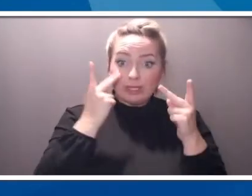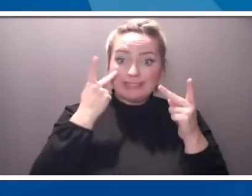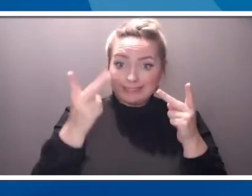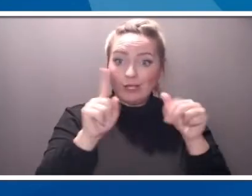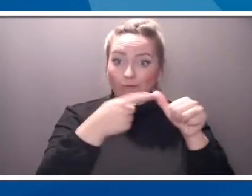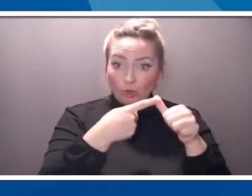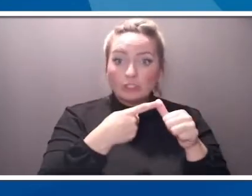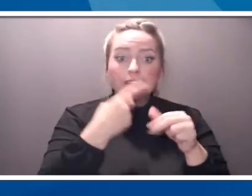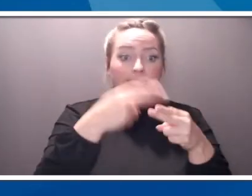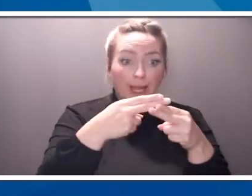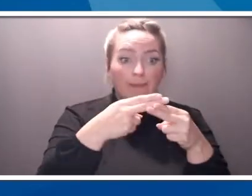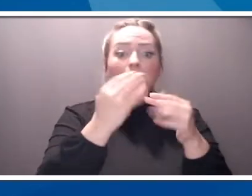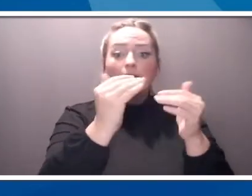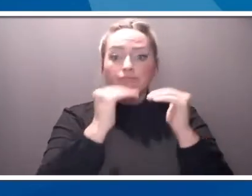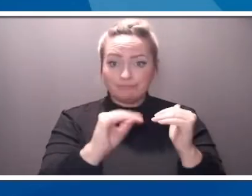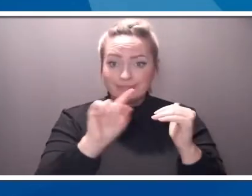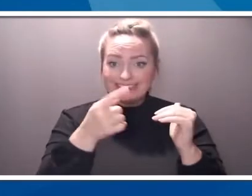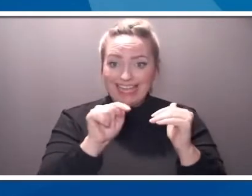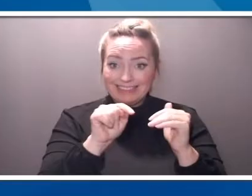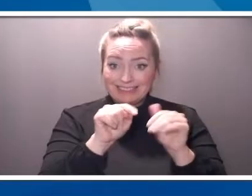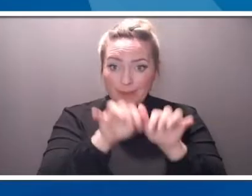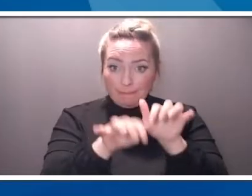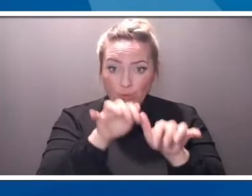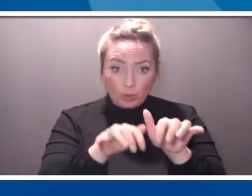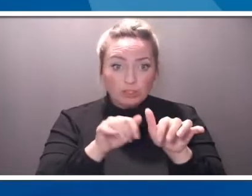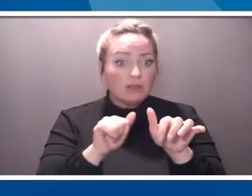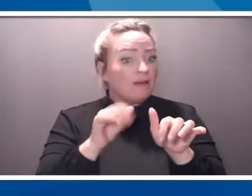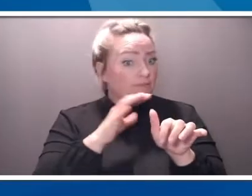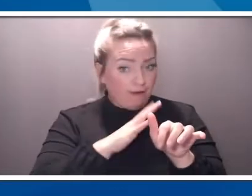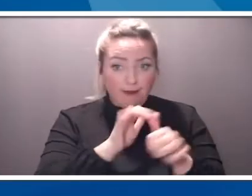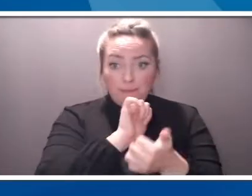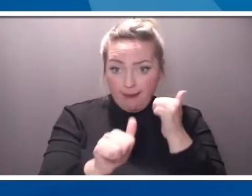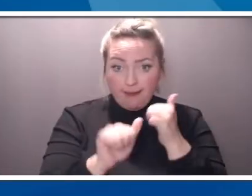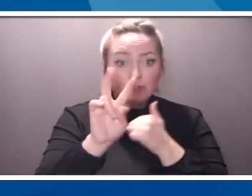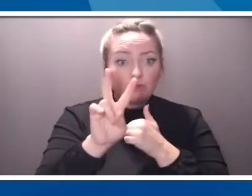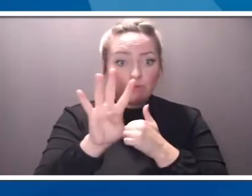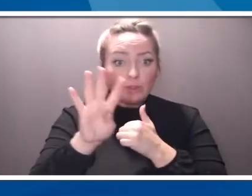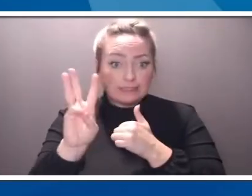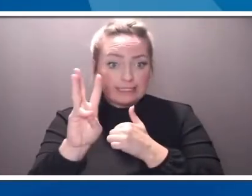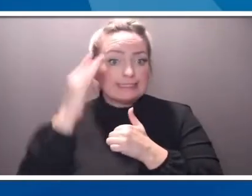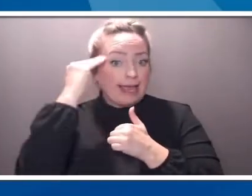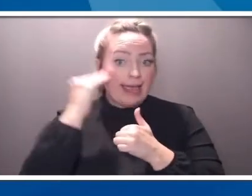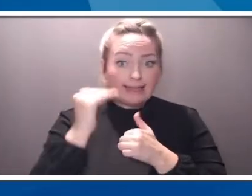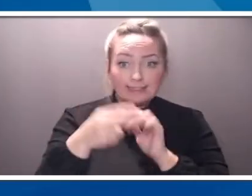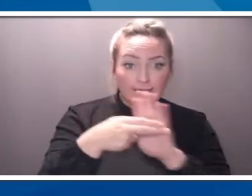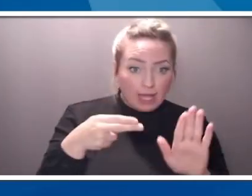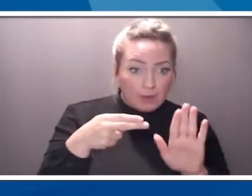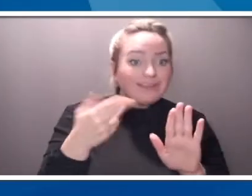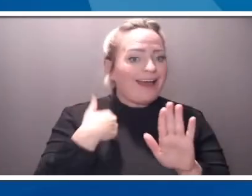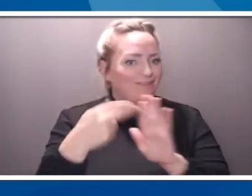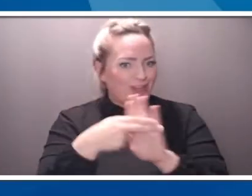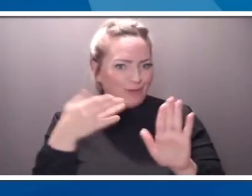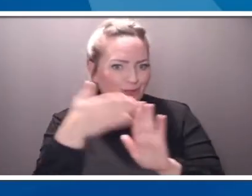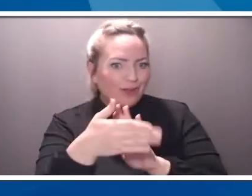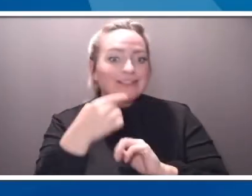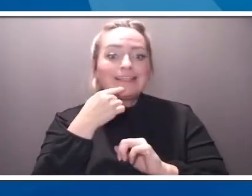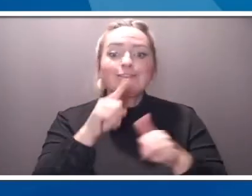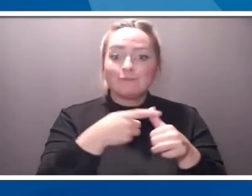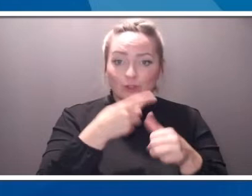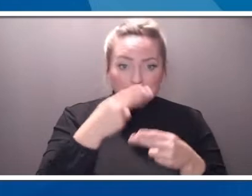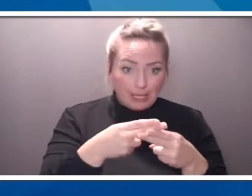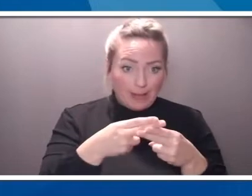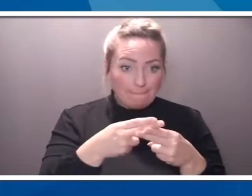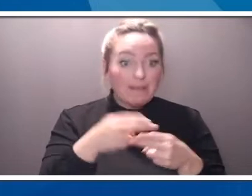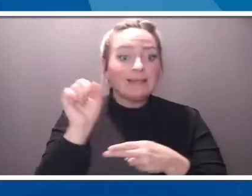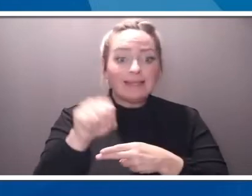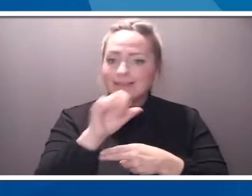name, so visually I see that first name and then there's a text input. Again, that passes 246 headings and labels. I've got a